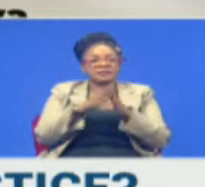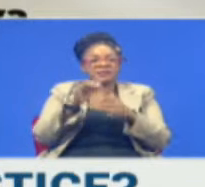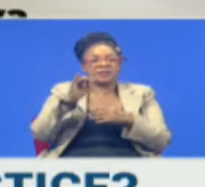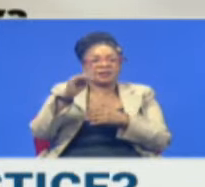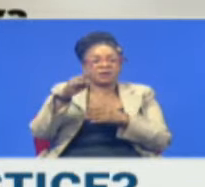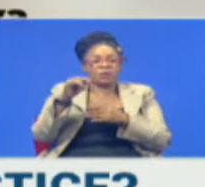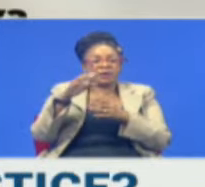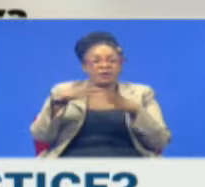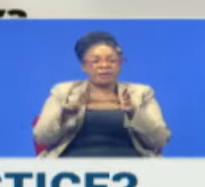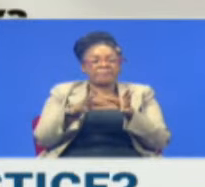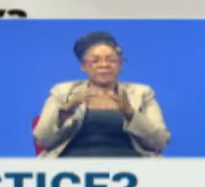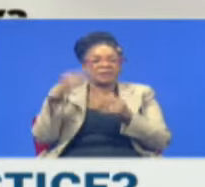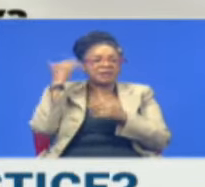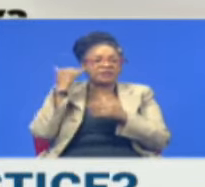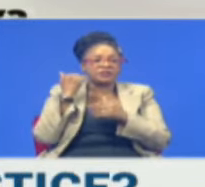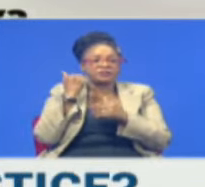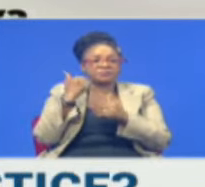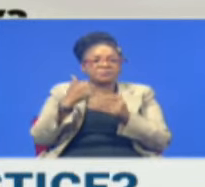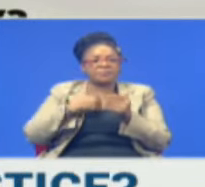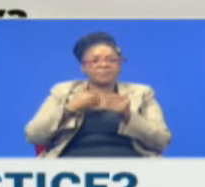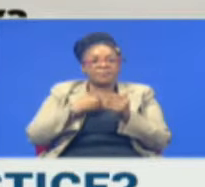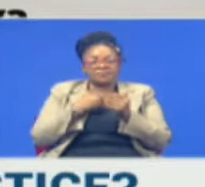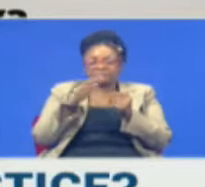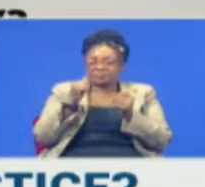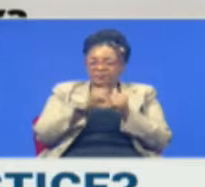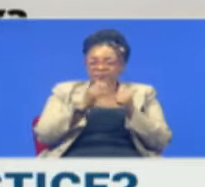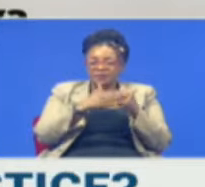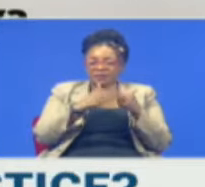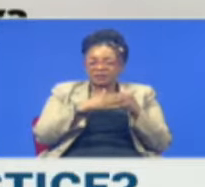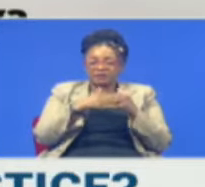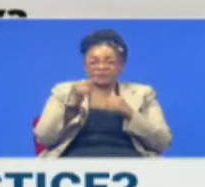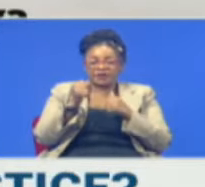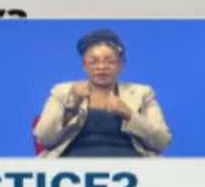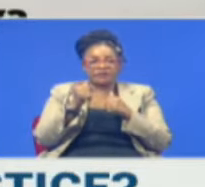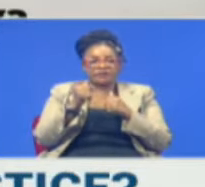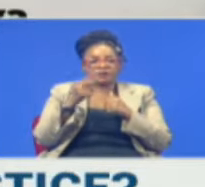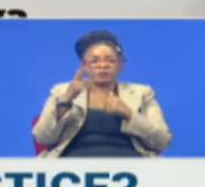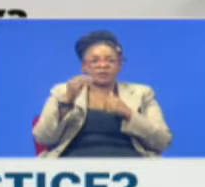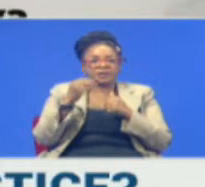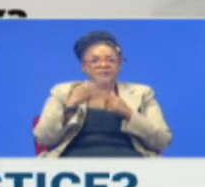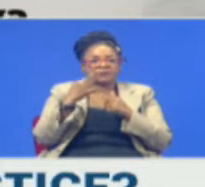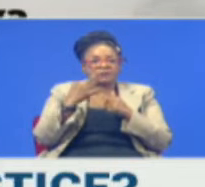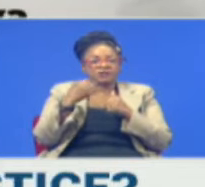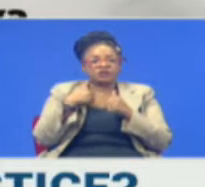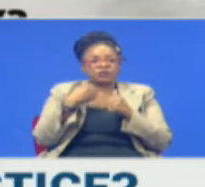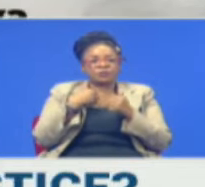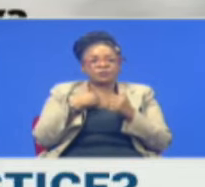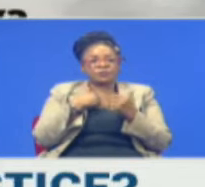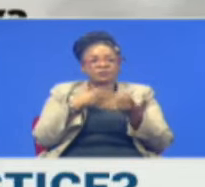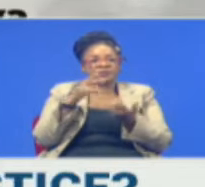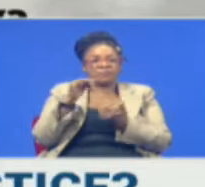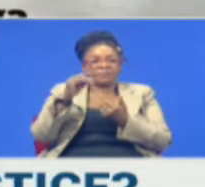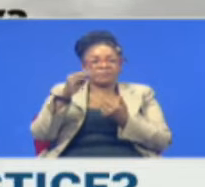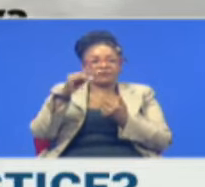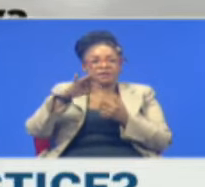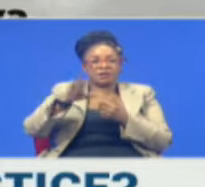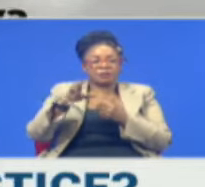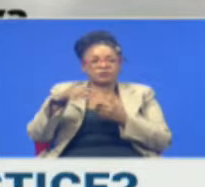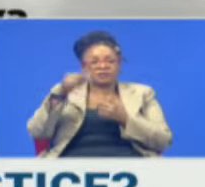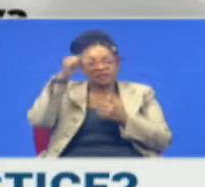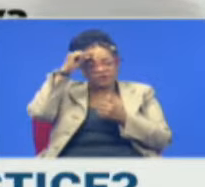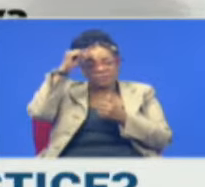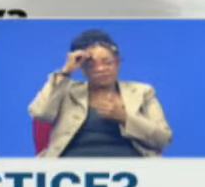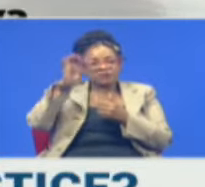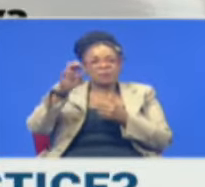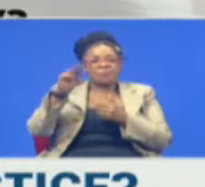Company Advocates and has been since 1995. In 2013, she was the attorney for the county government of Elgeyo